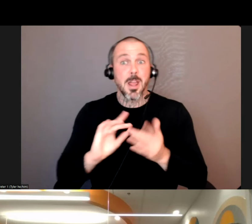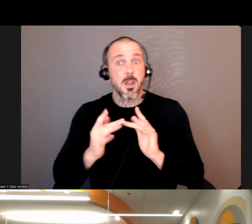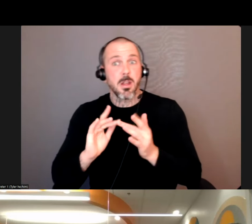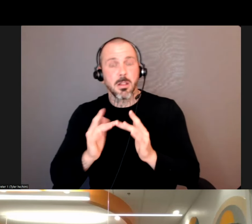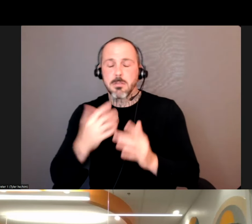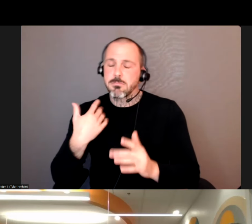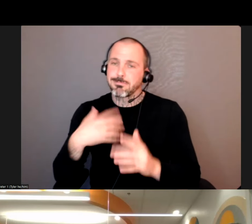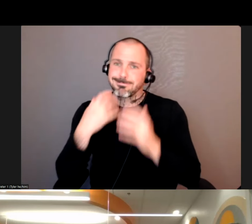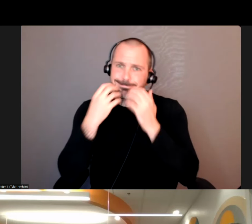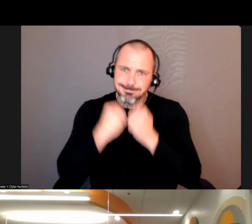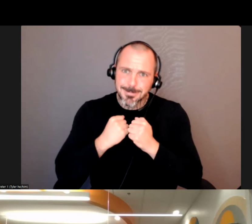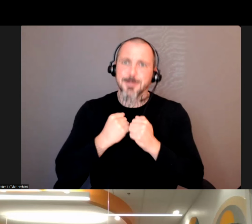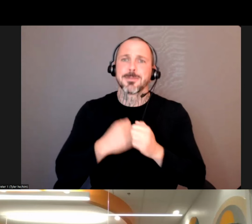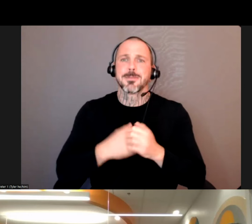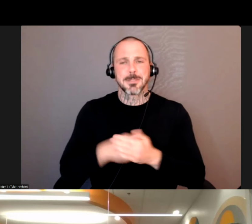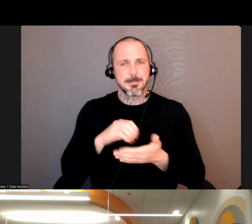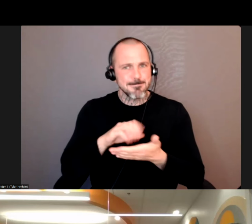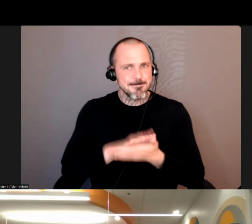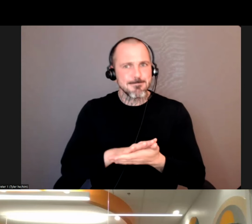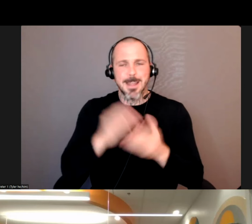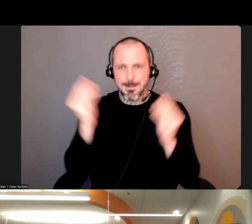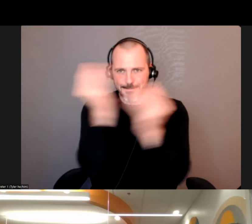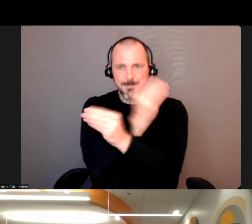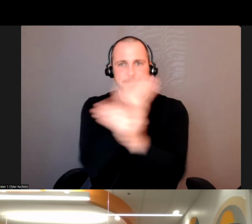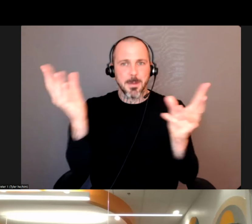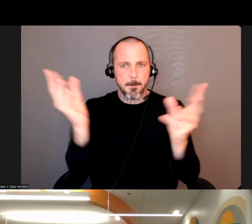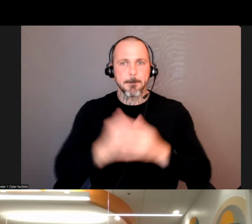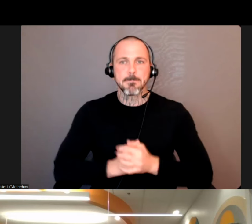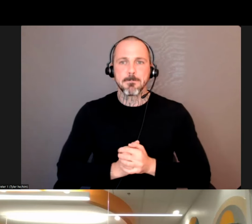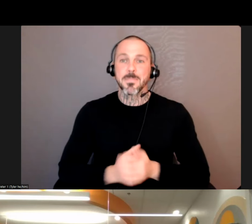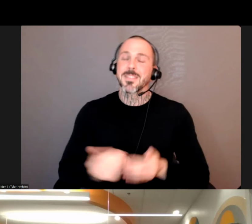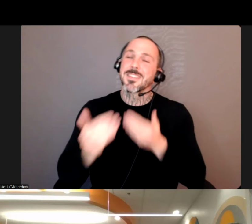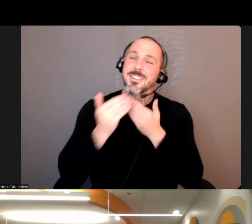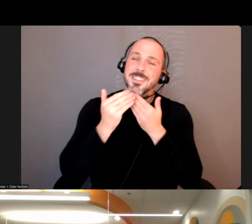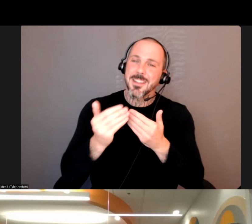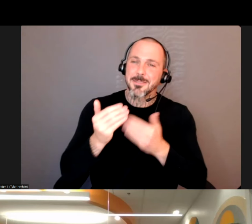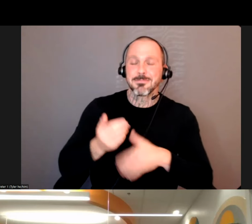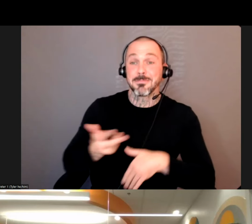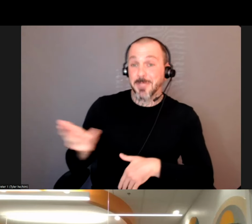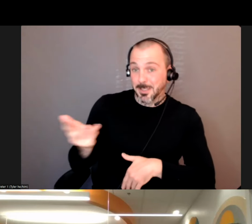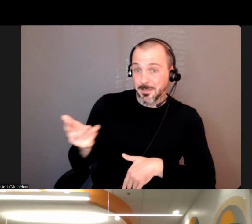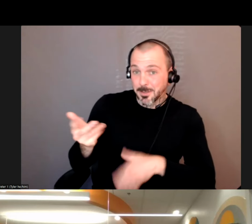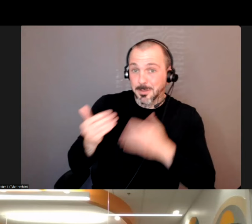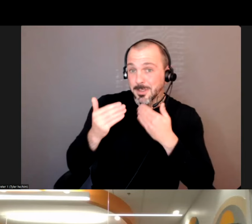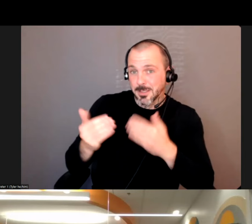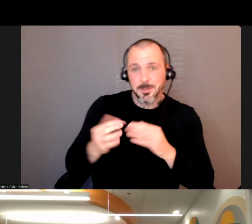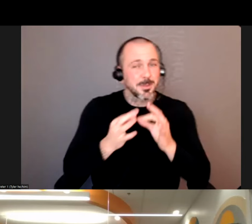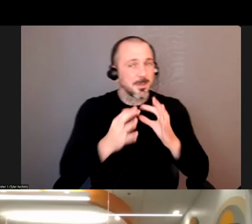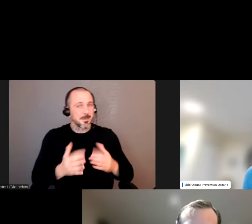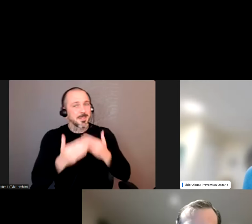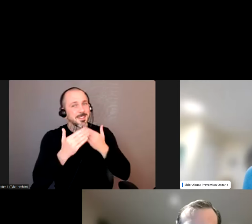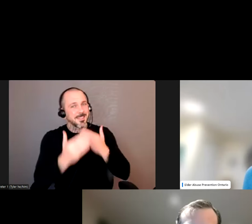this information. So, so thank you everybody for today. Thank you for our speakers, our ASL interpreters as